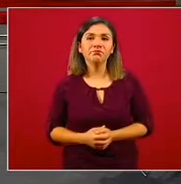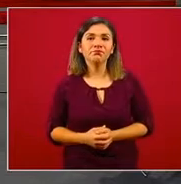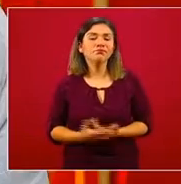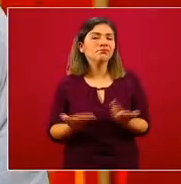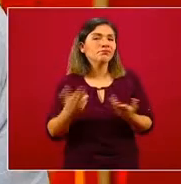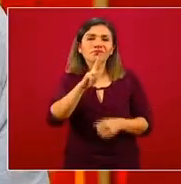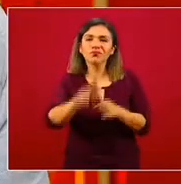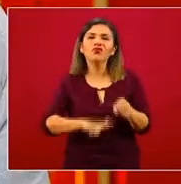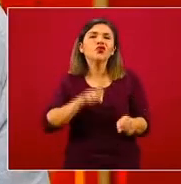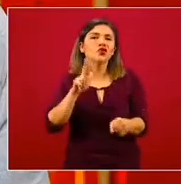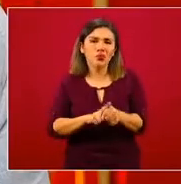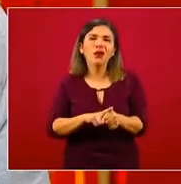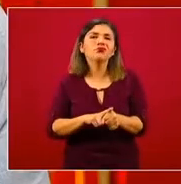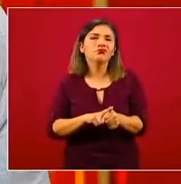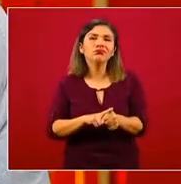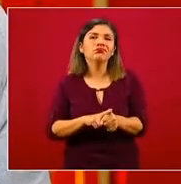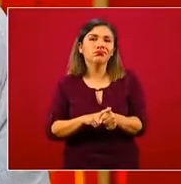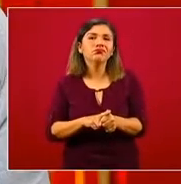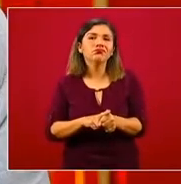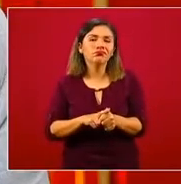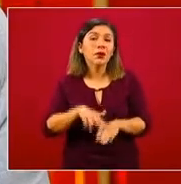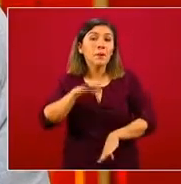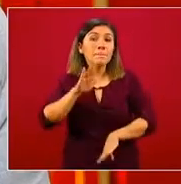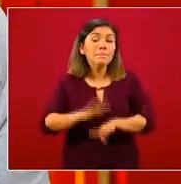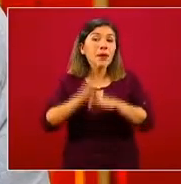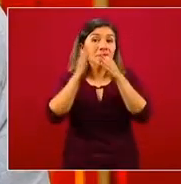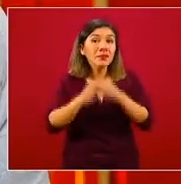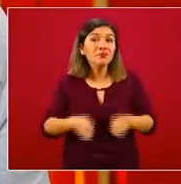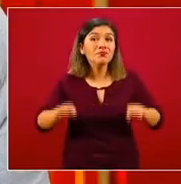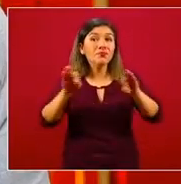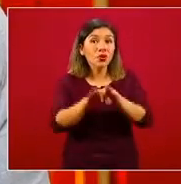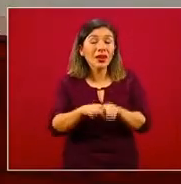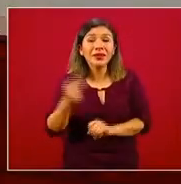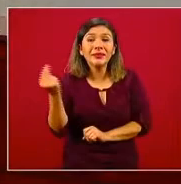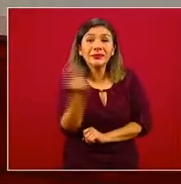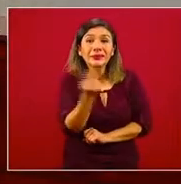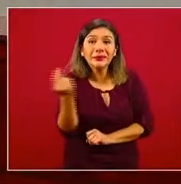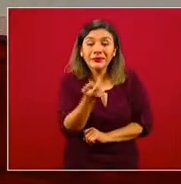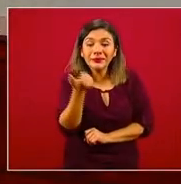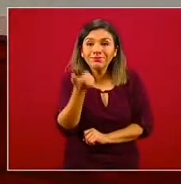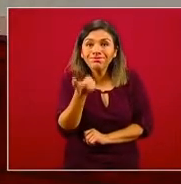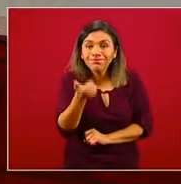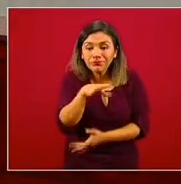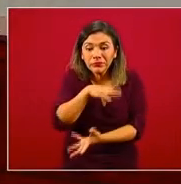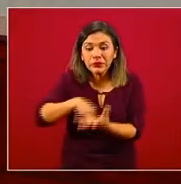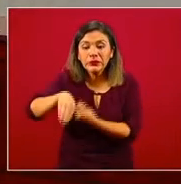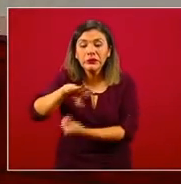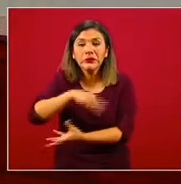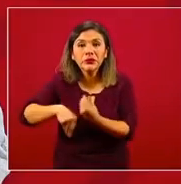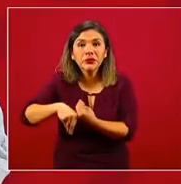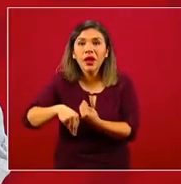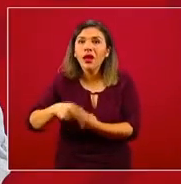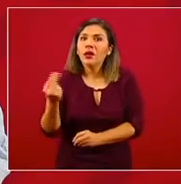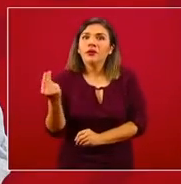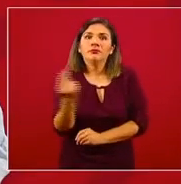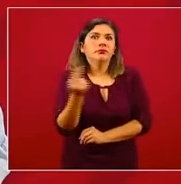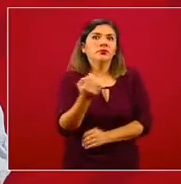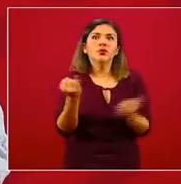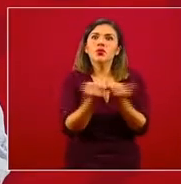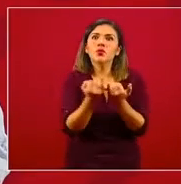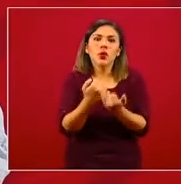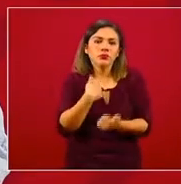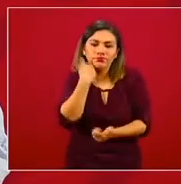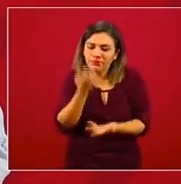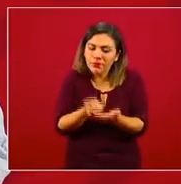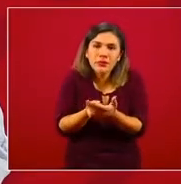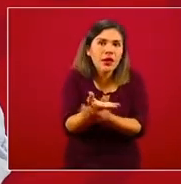hence for the communities. Therefore, the more important the need for